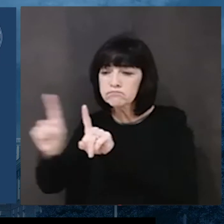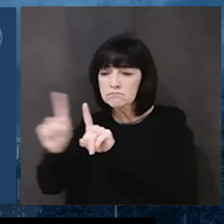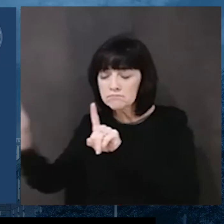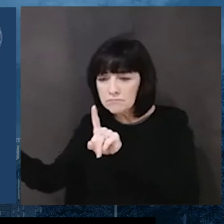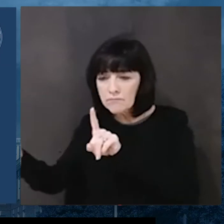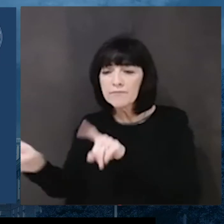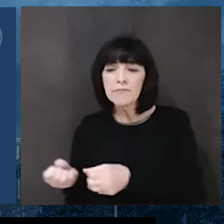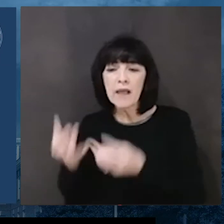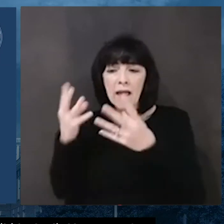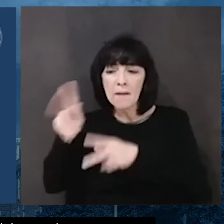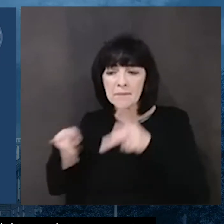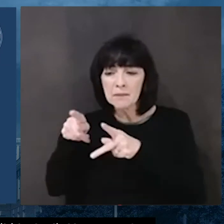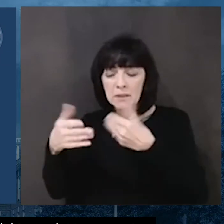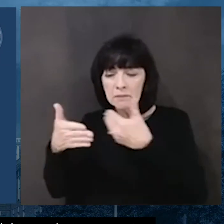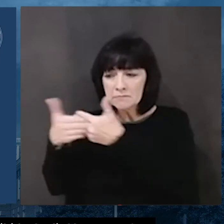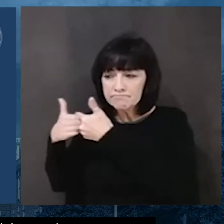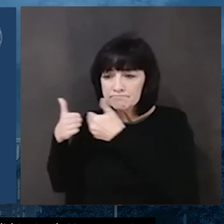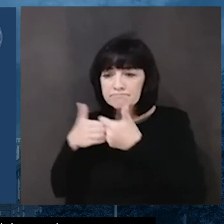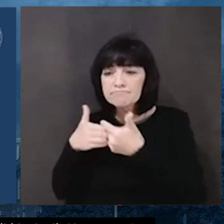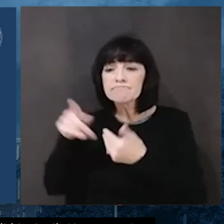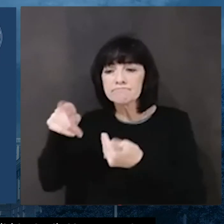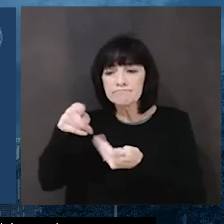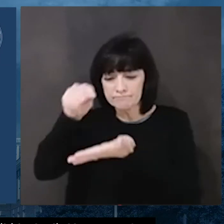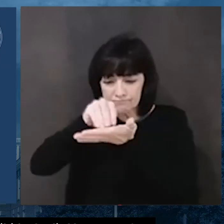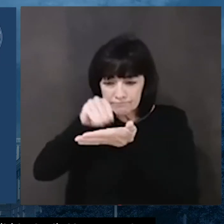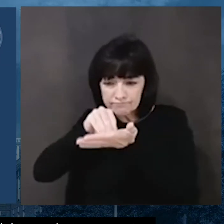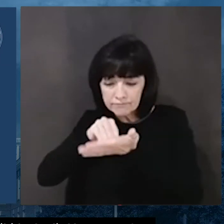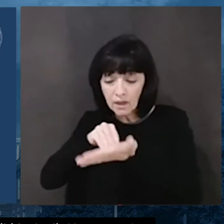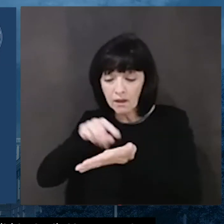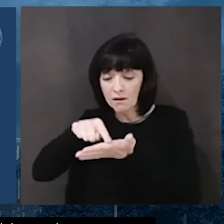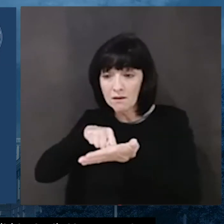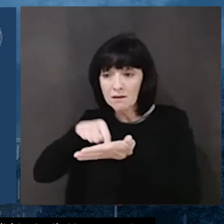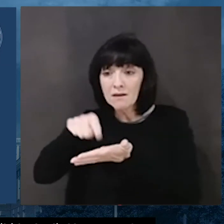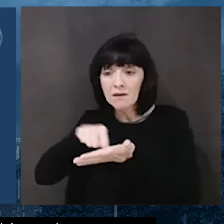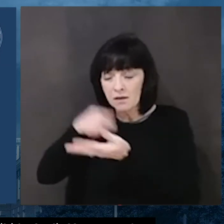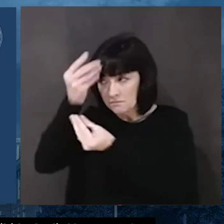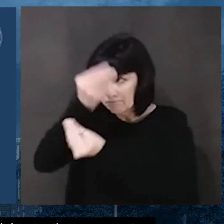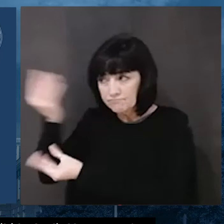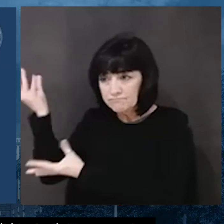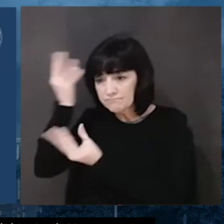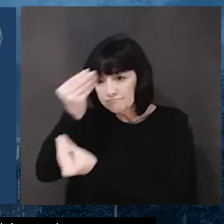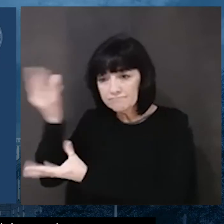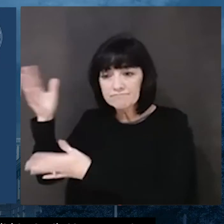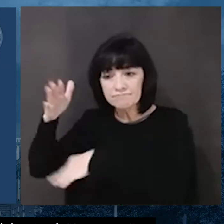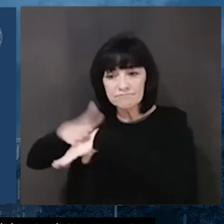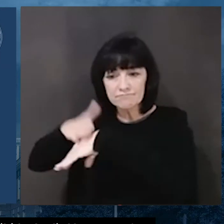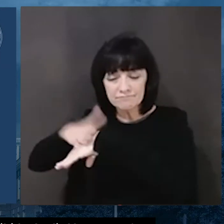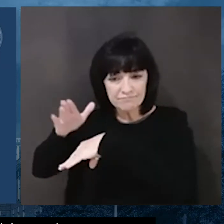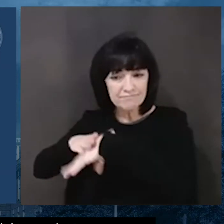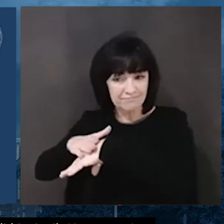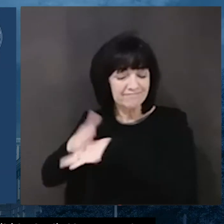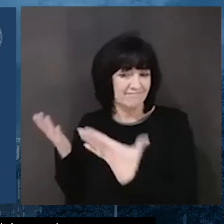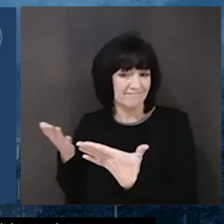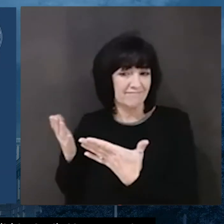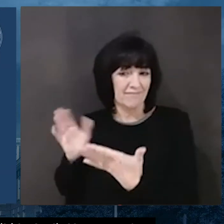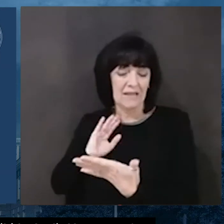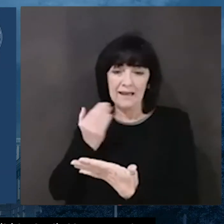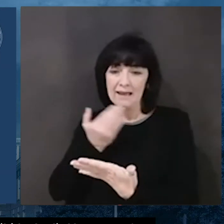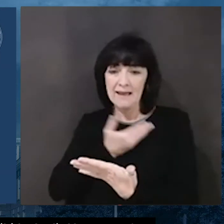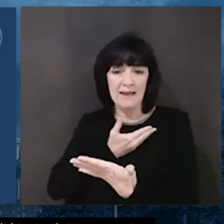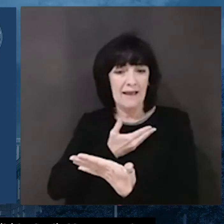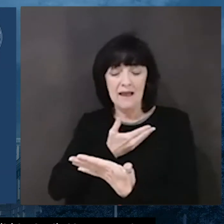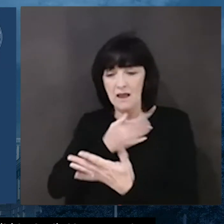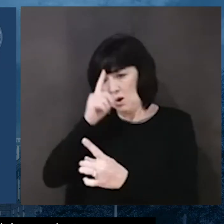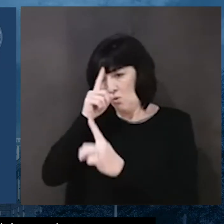businesses. Hopefully that can change. National Governors Association #1 priority is for additional